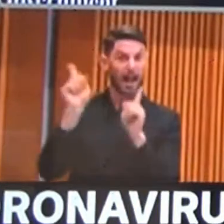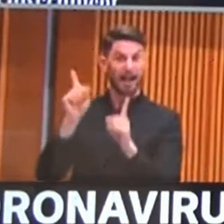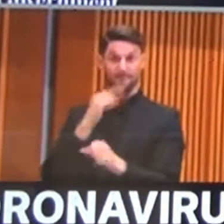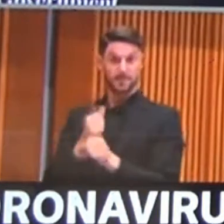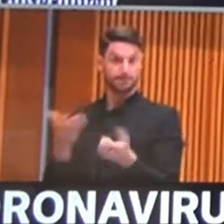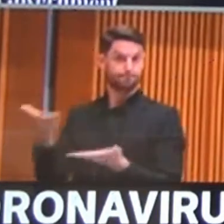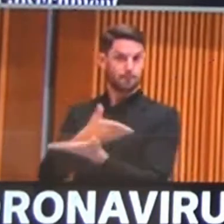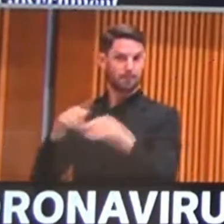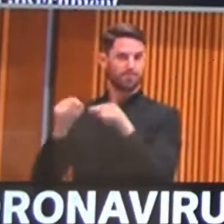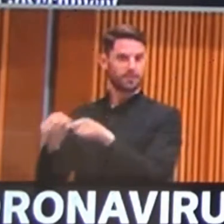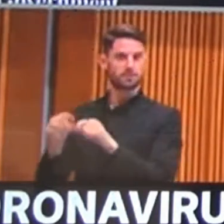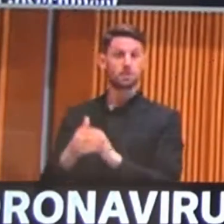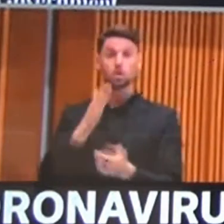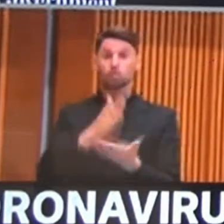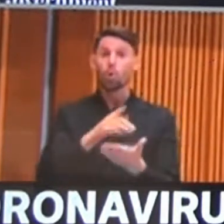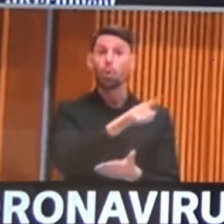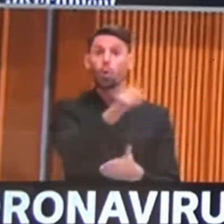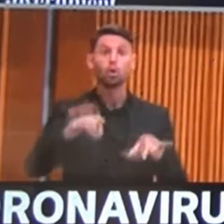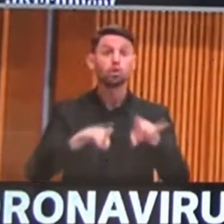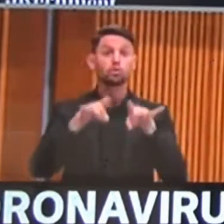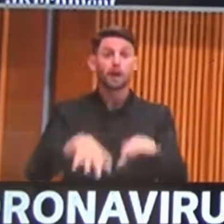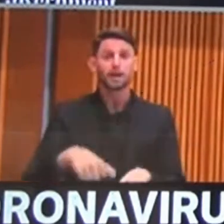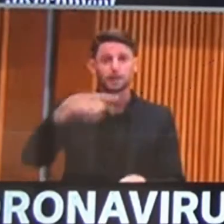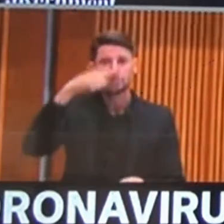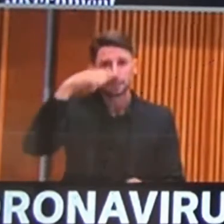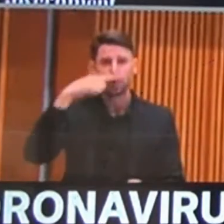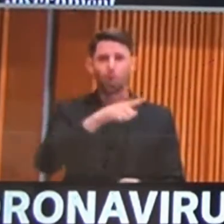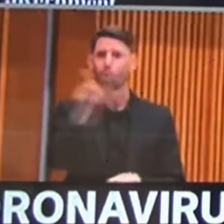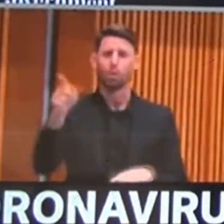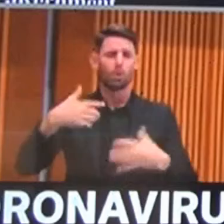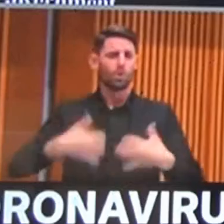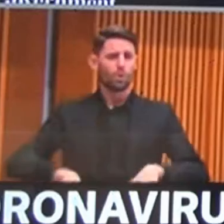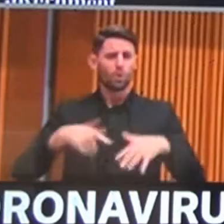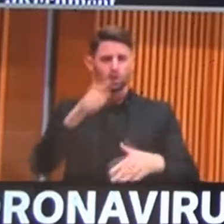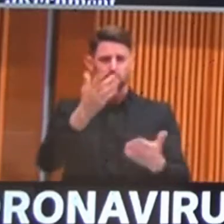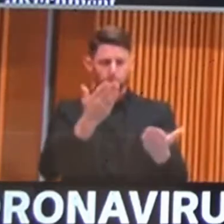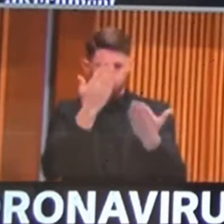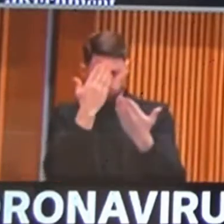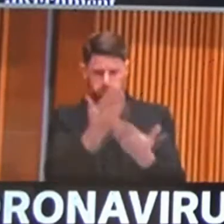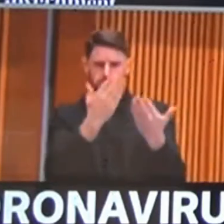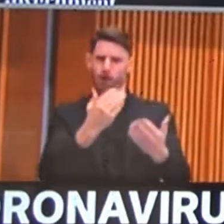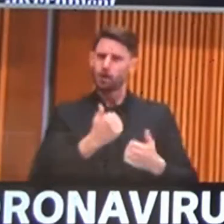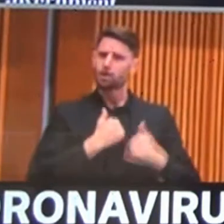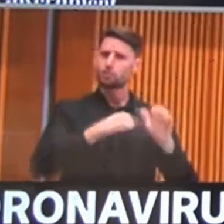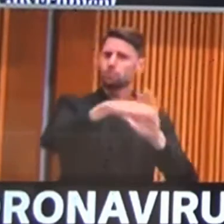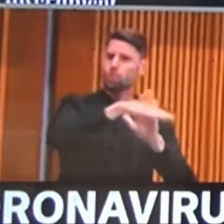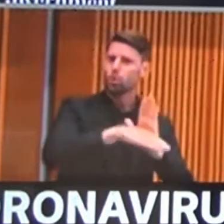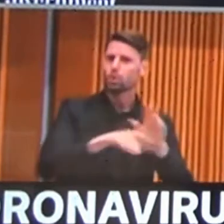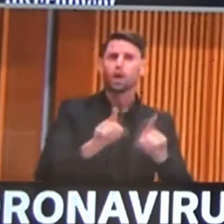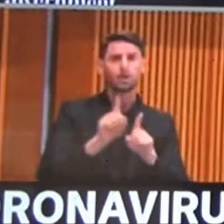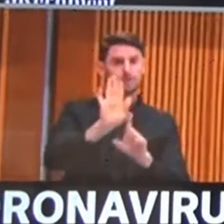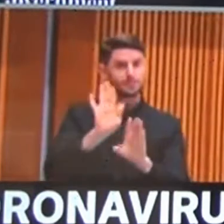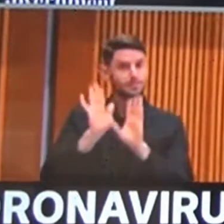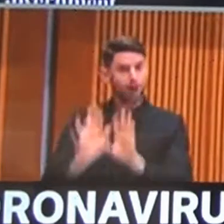public have been overwhelmingly adhering to supporting the self-isolation